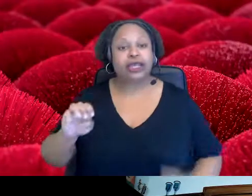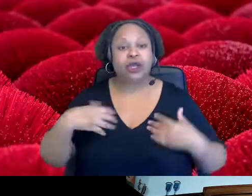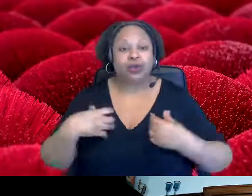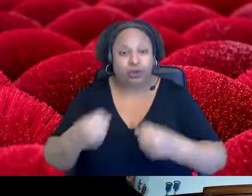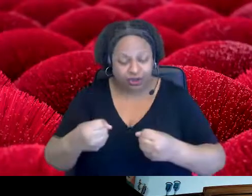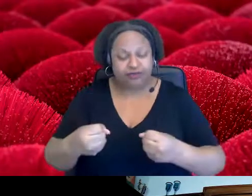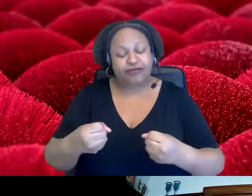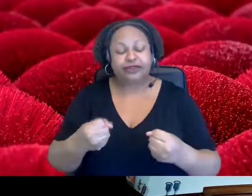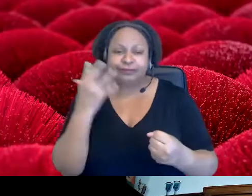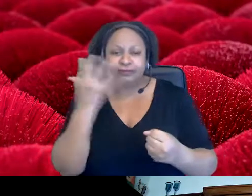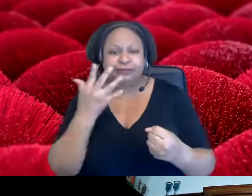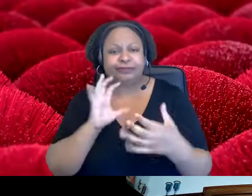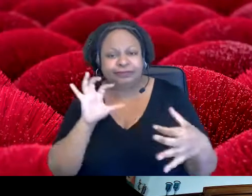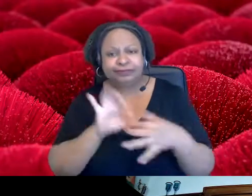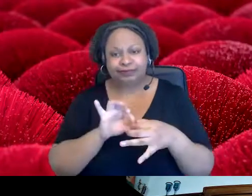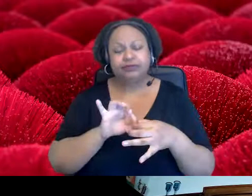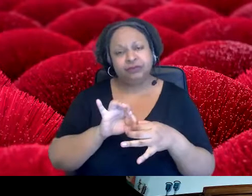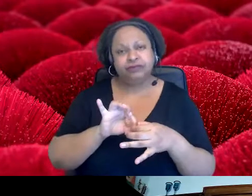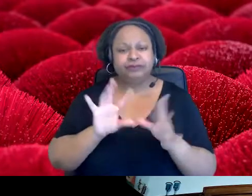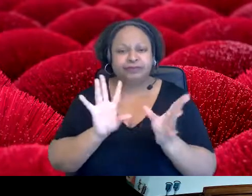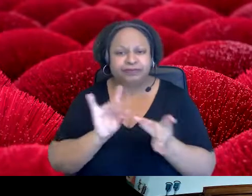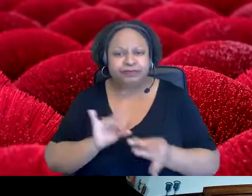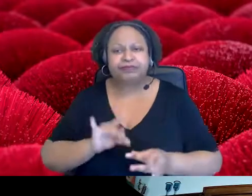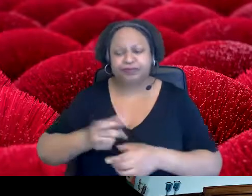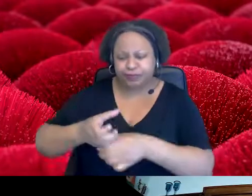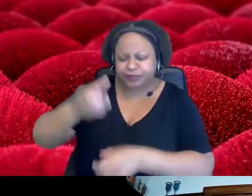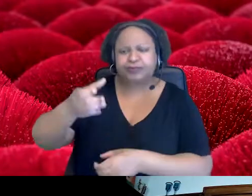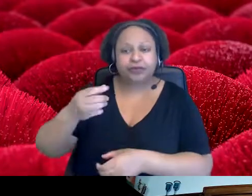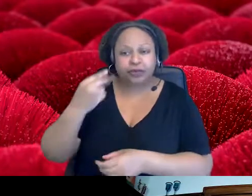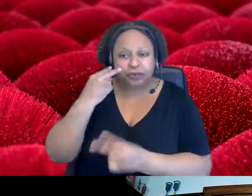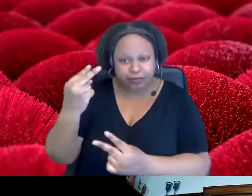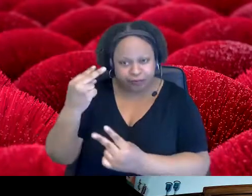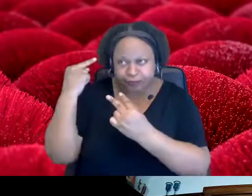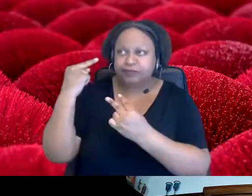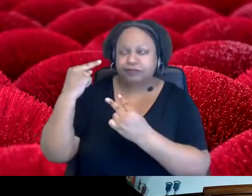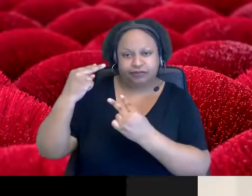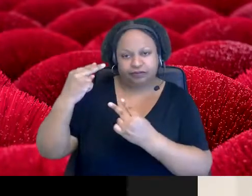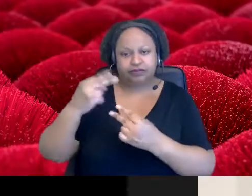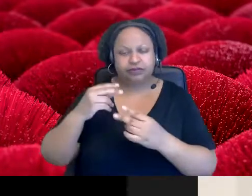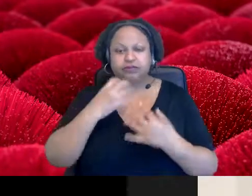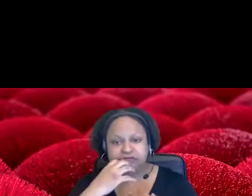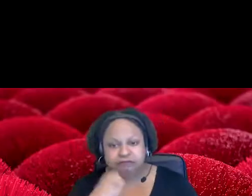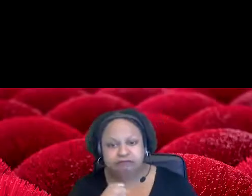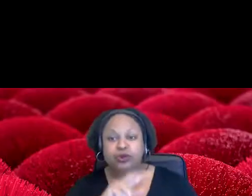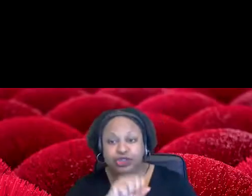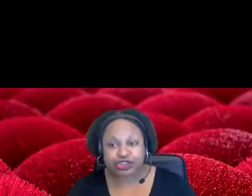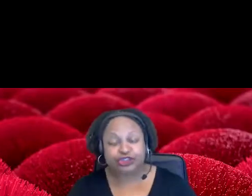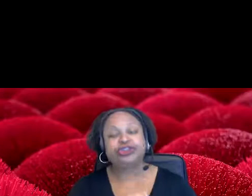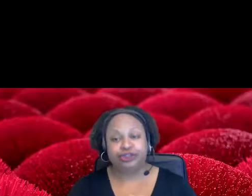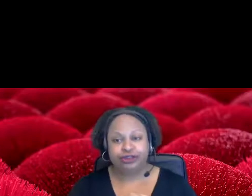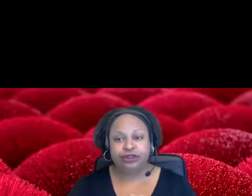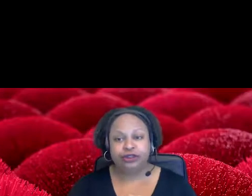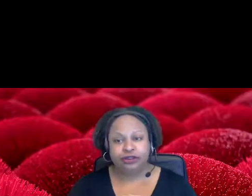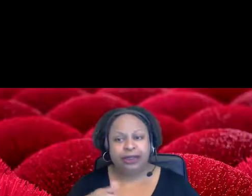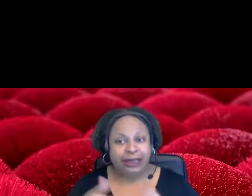employs mnemonics of condolence, articulated in diverse visual forms, including photography,